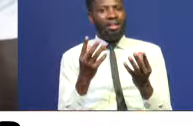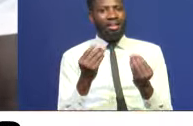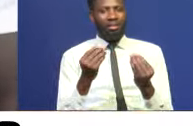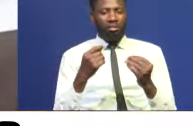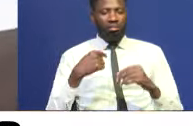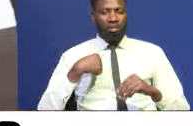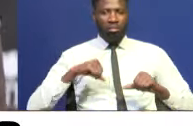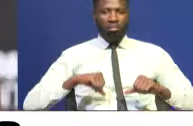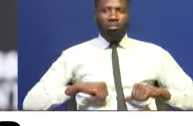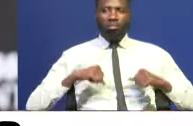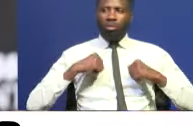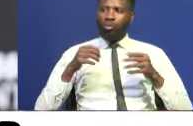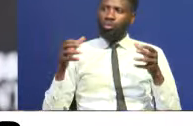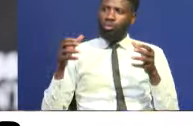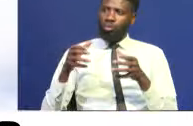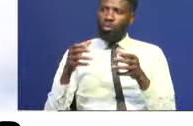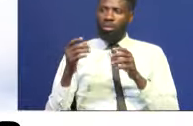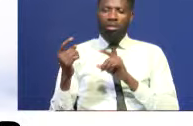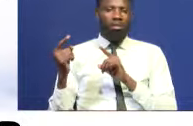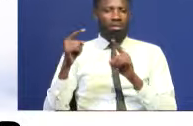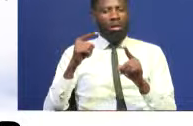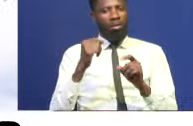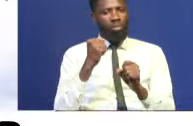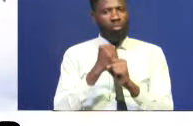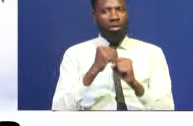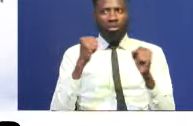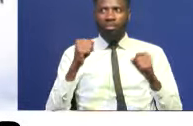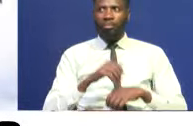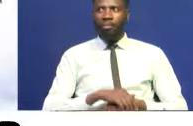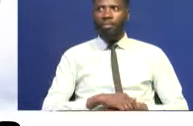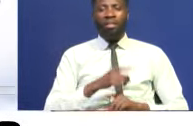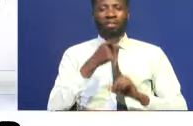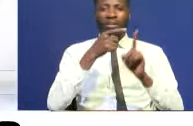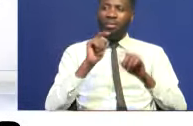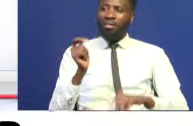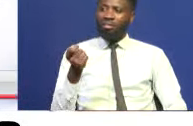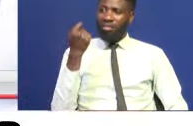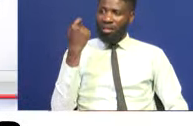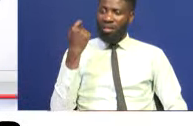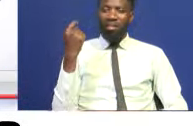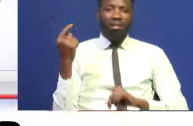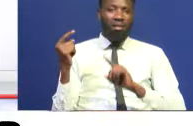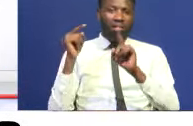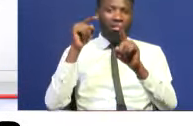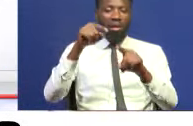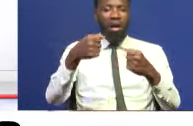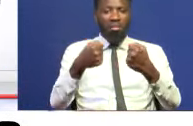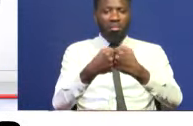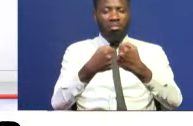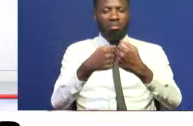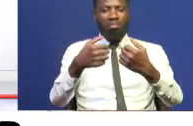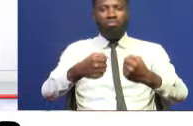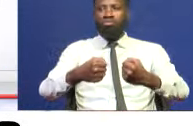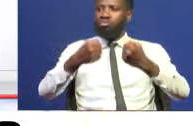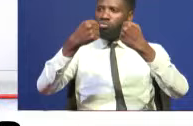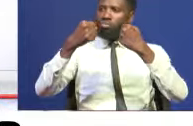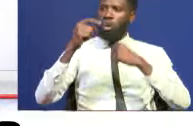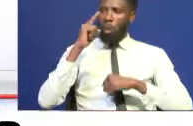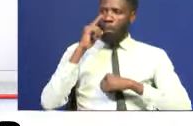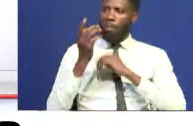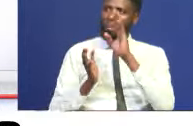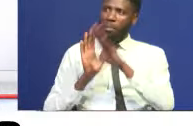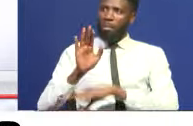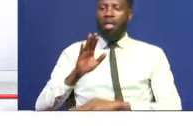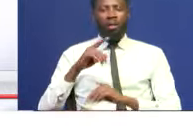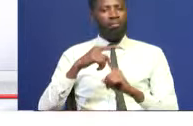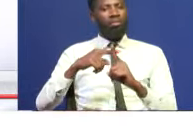of the boys. They showed up for the tournament. Coming from Kenya, all the way from Kenya, and getting this trophy from them, I think to me that's a very good plus